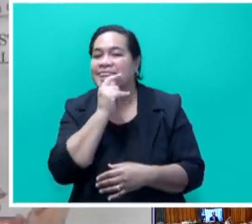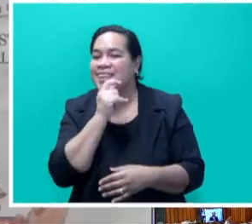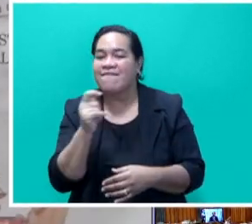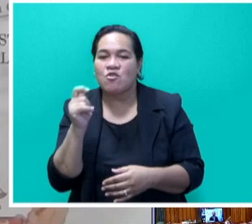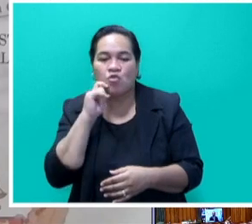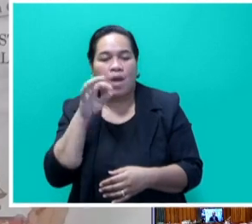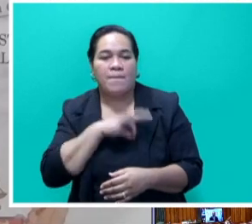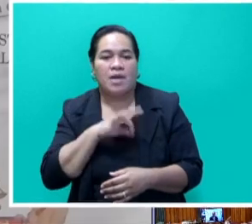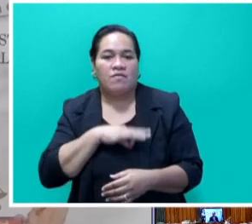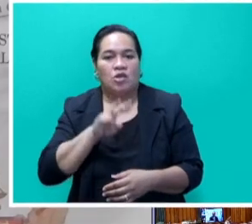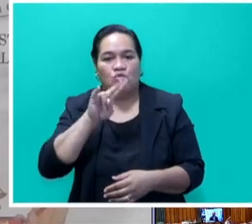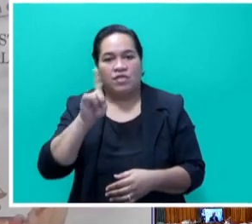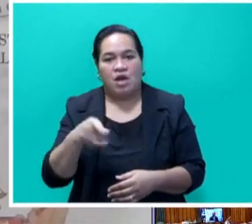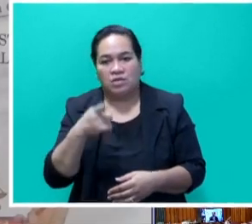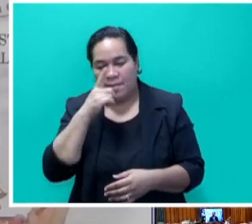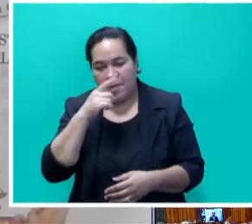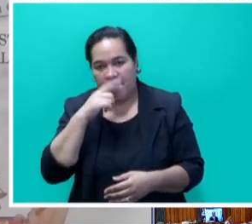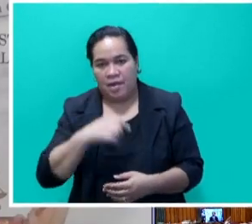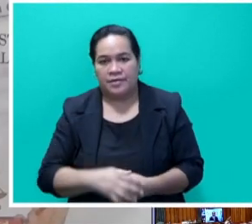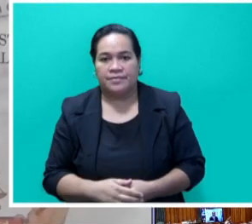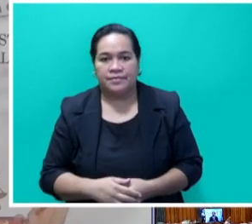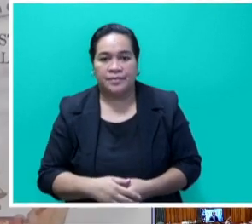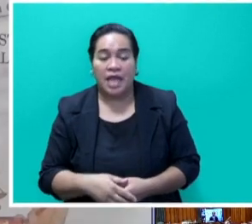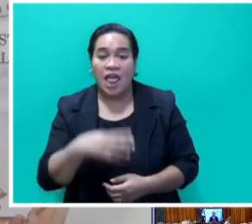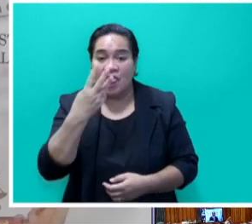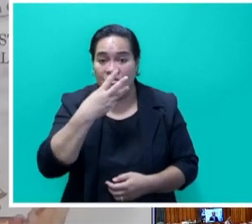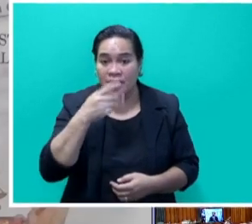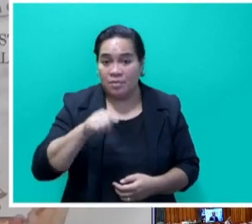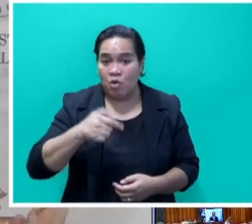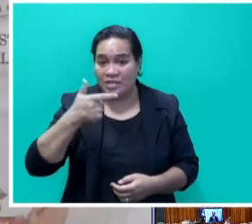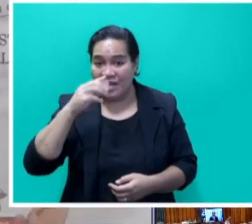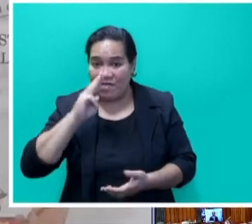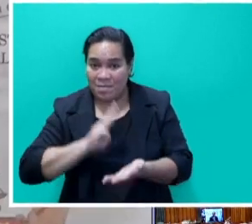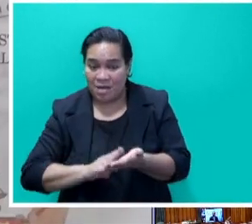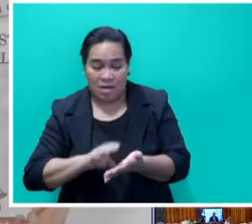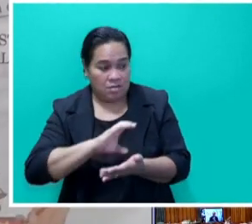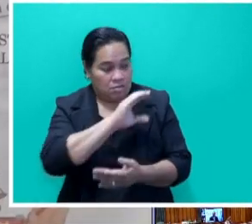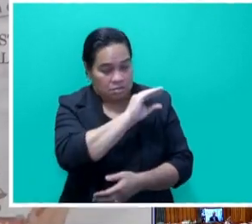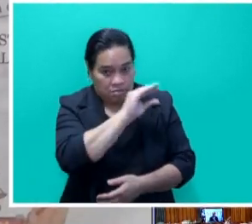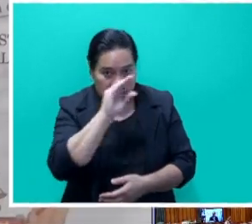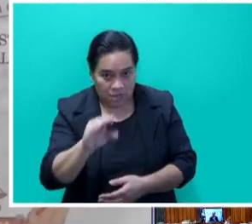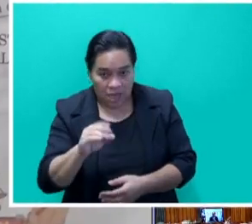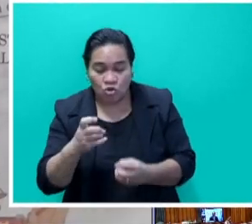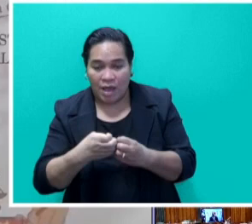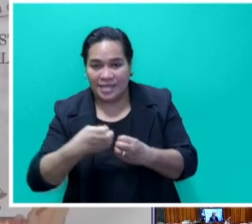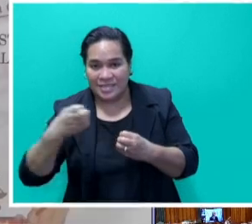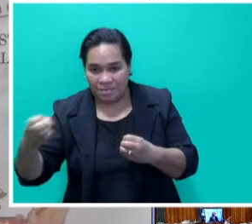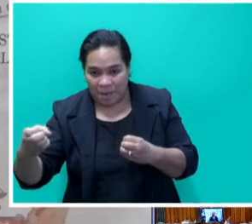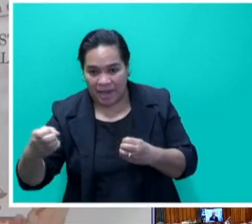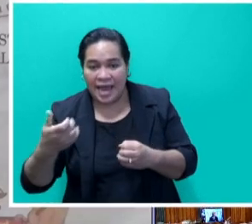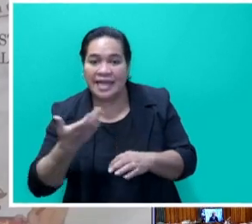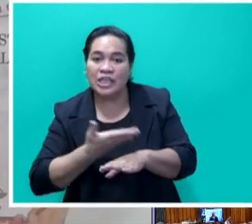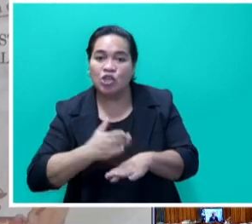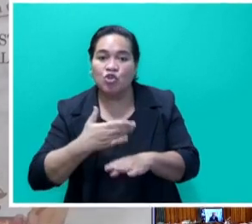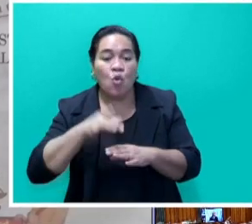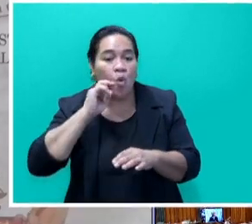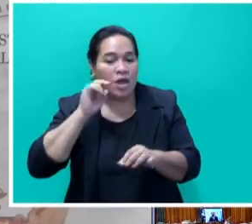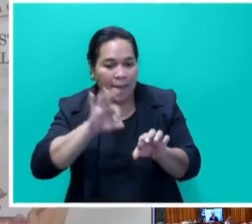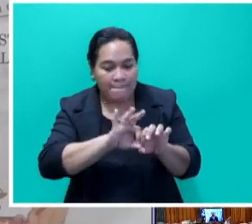benefit over 2,000 people. 13.75 million has been set aside for expansion and laying of new water